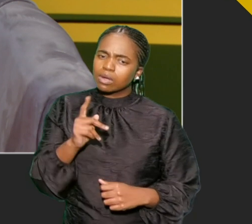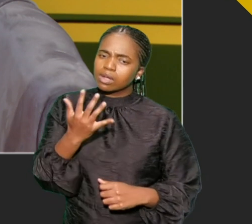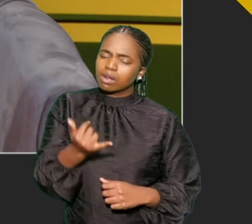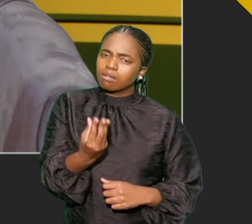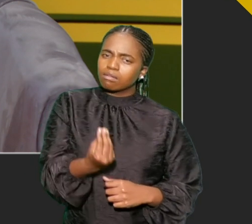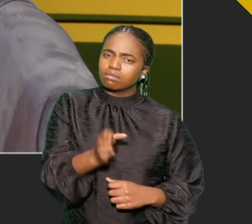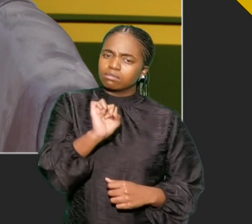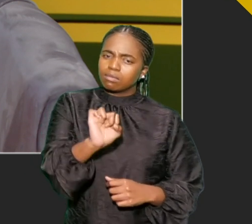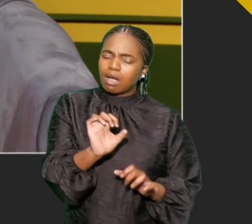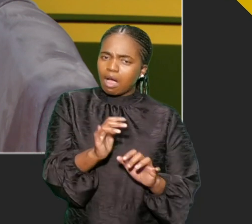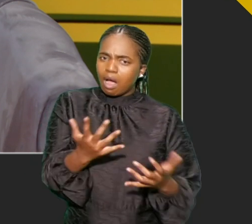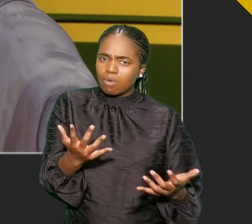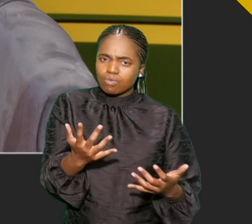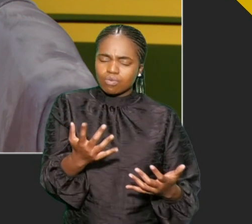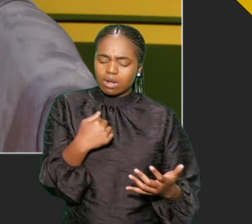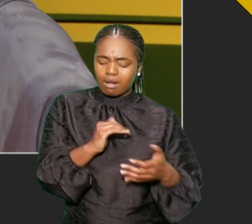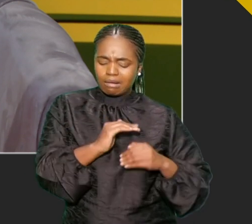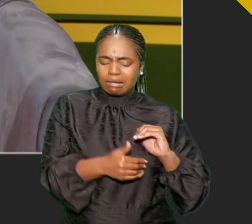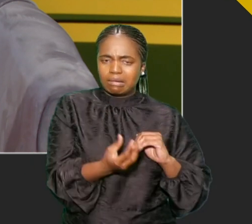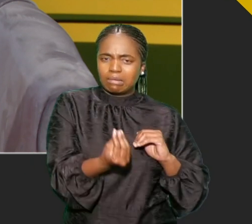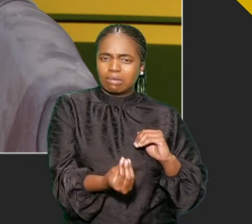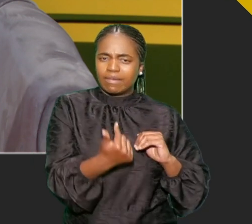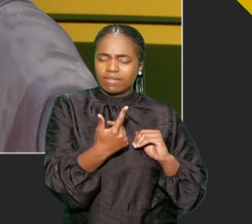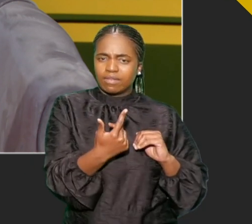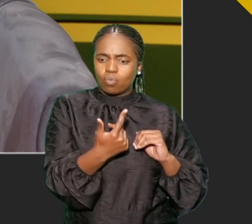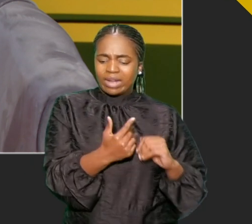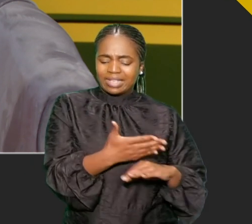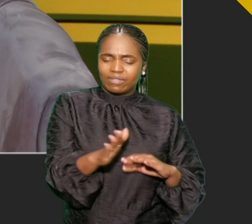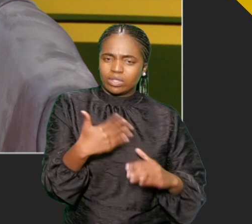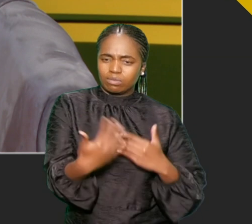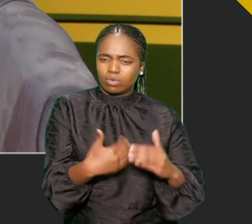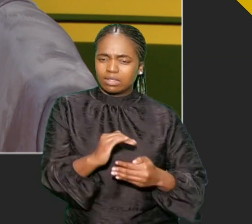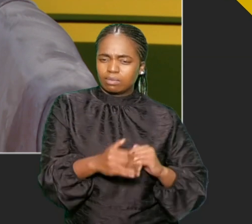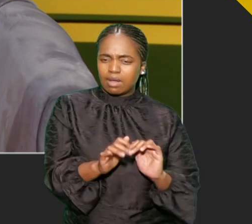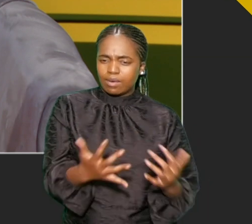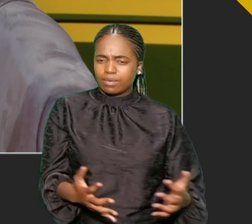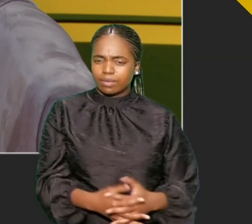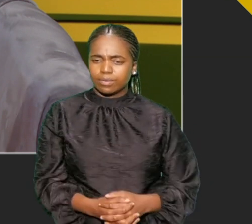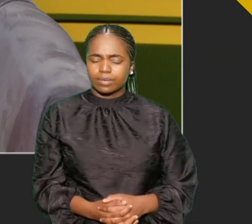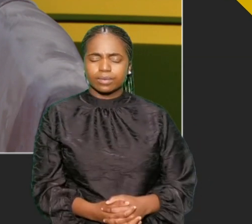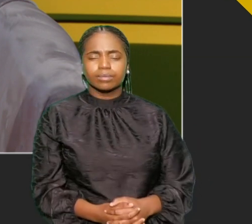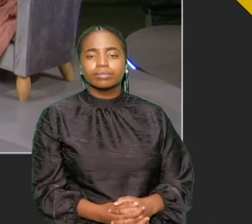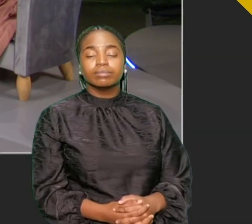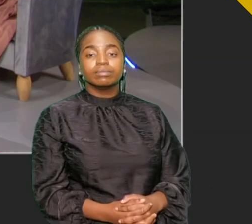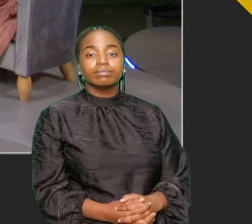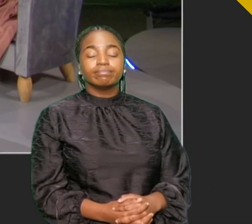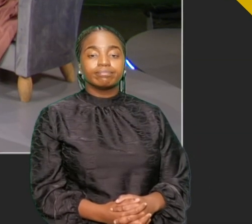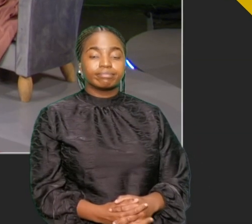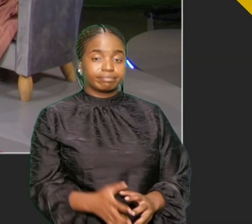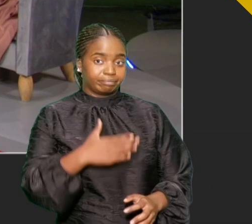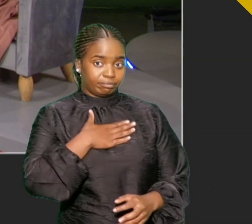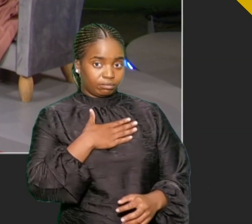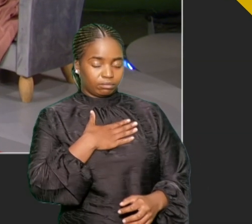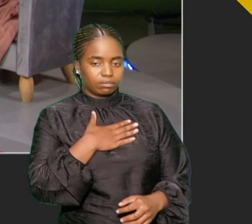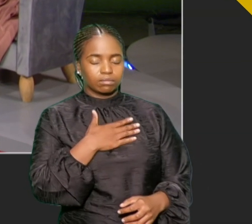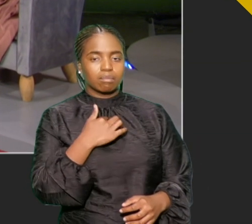Ngwana Lona, how did you then shelter Ngwana from the trauma of that process, your divorce? Okay, so I personally